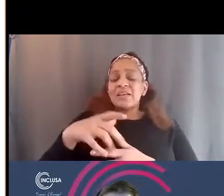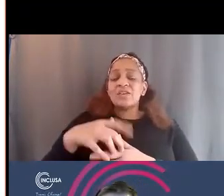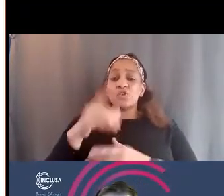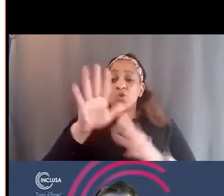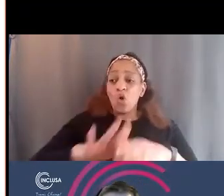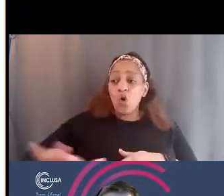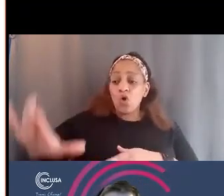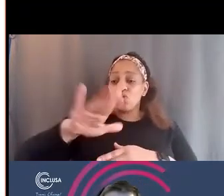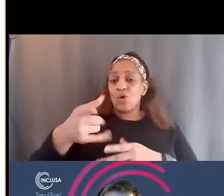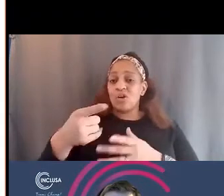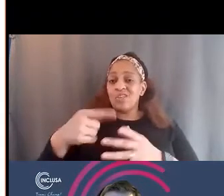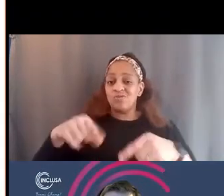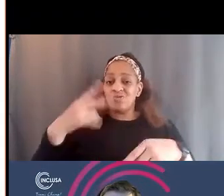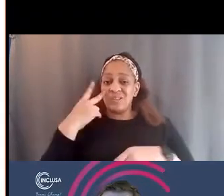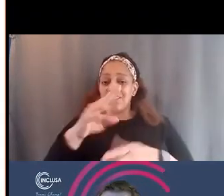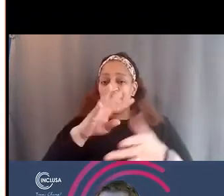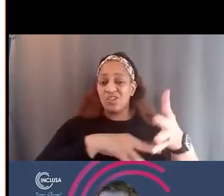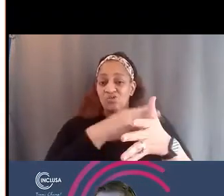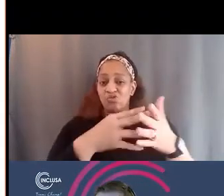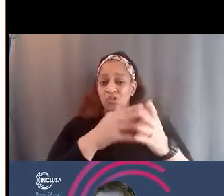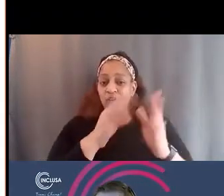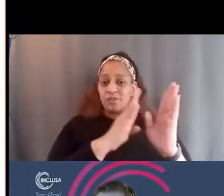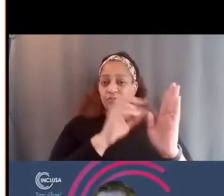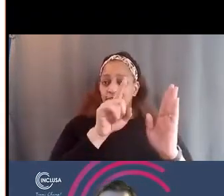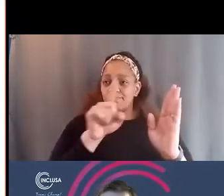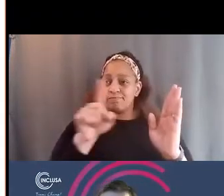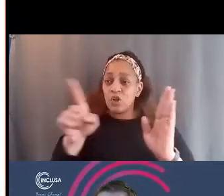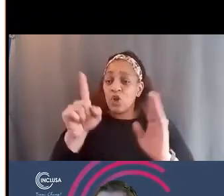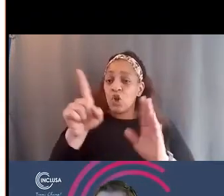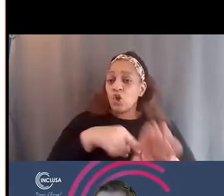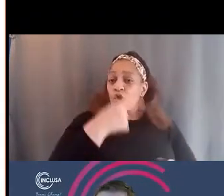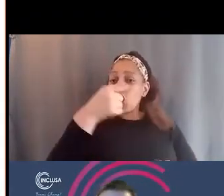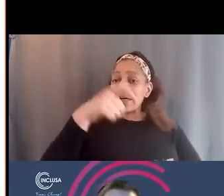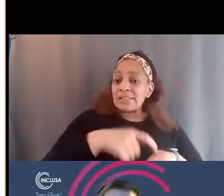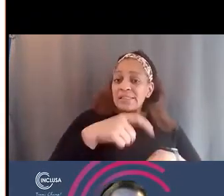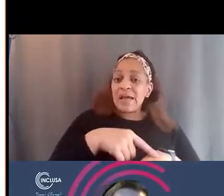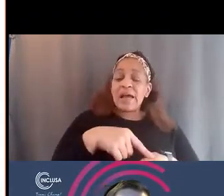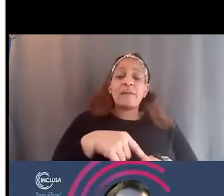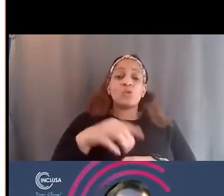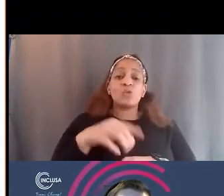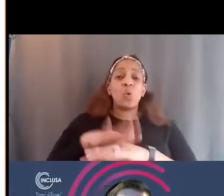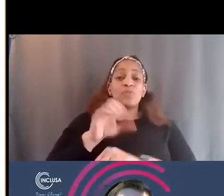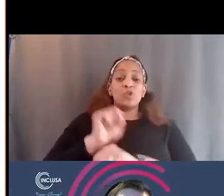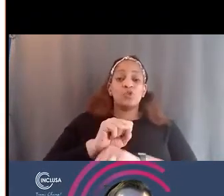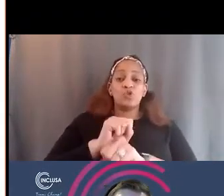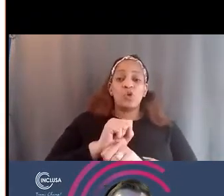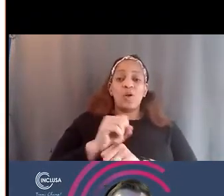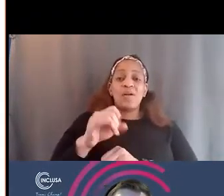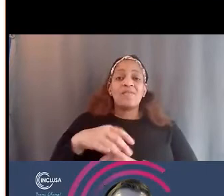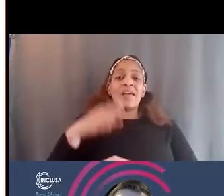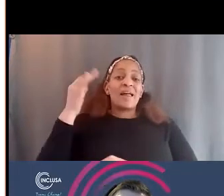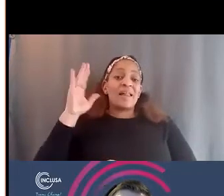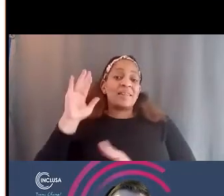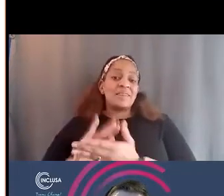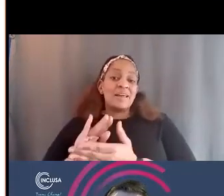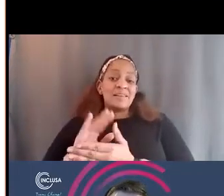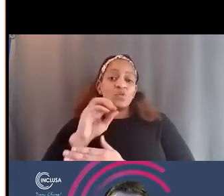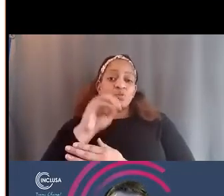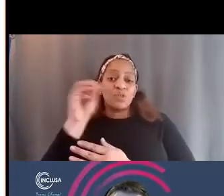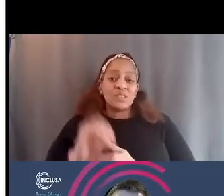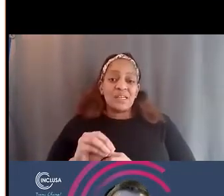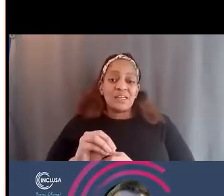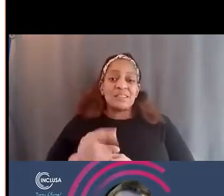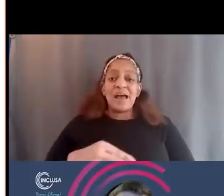the table, you can see longer time in a job, less percentage, higher level of support,